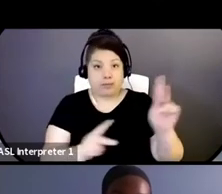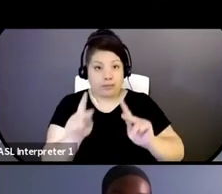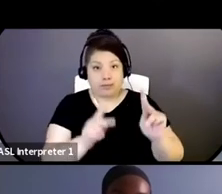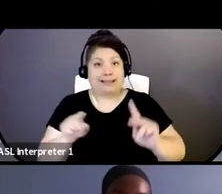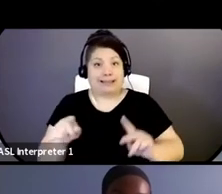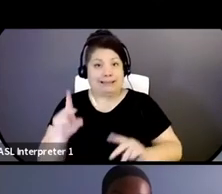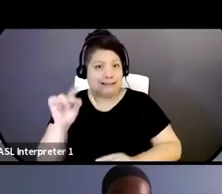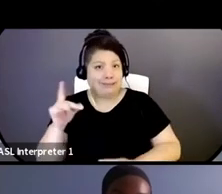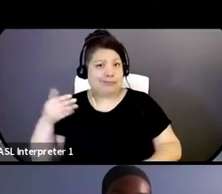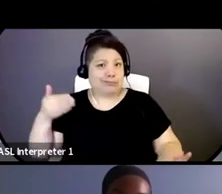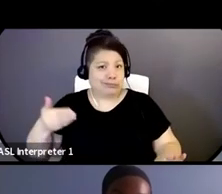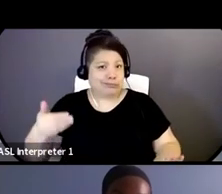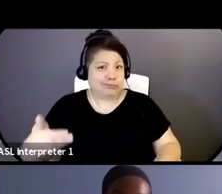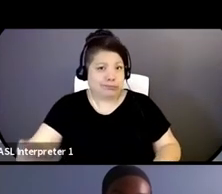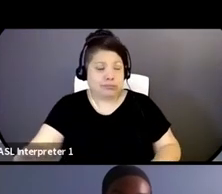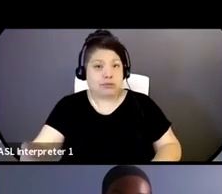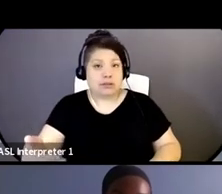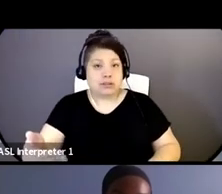basis.